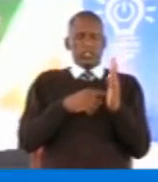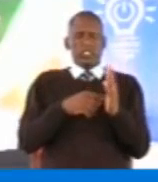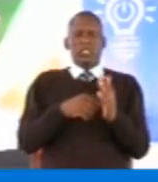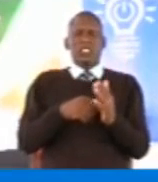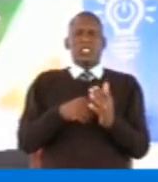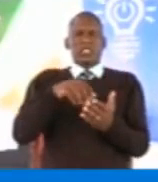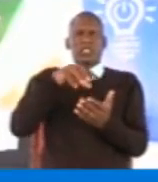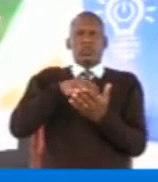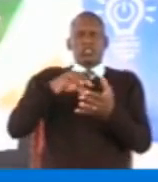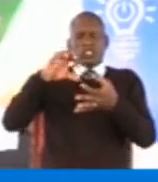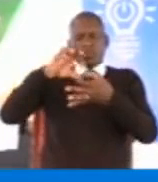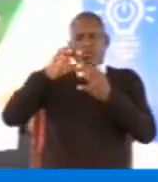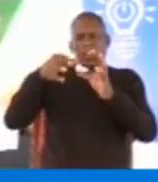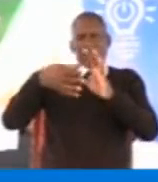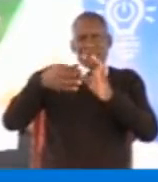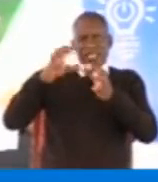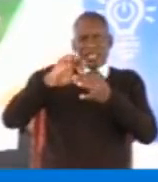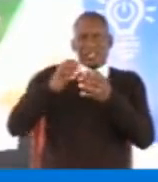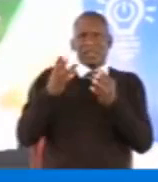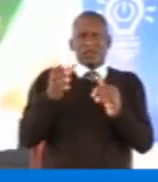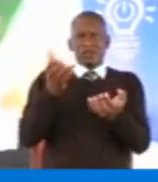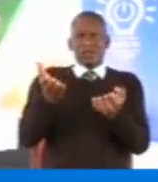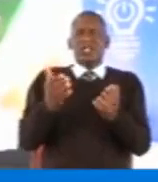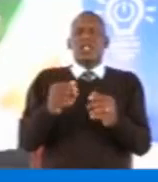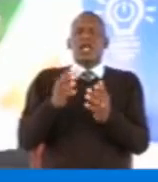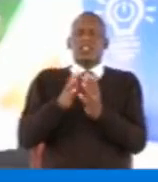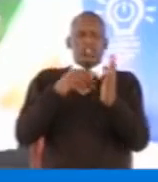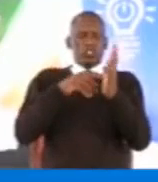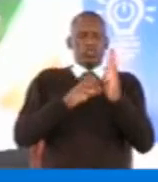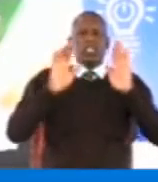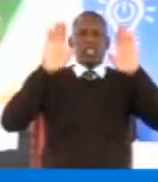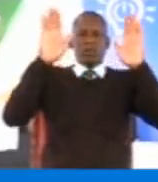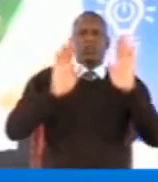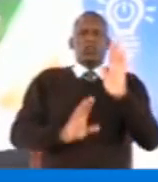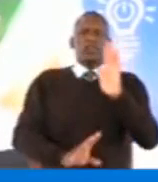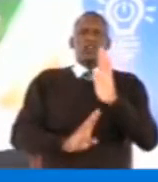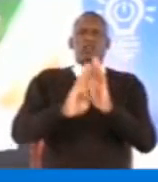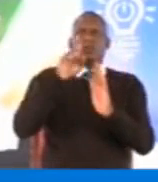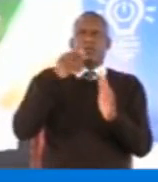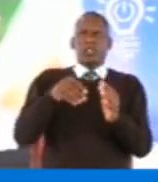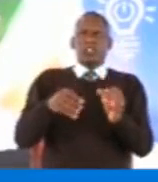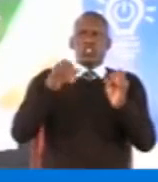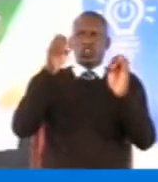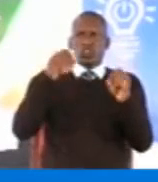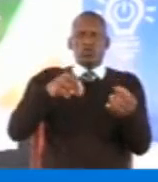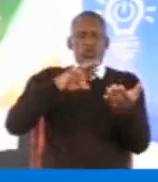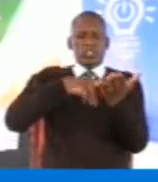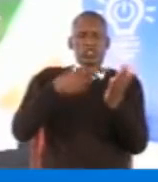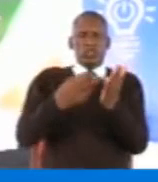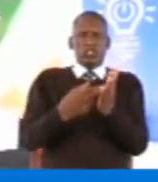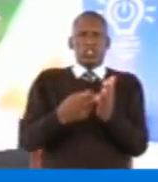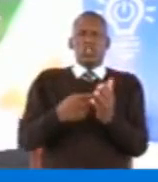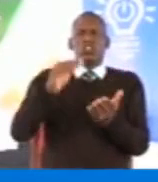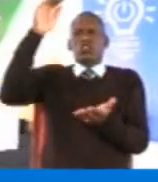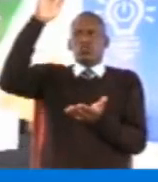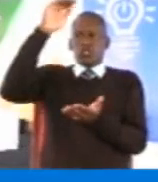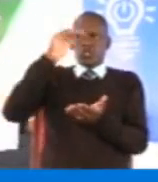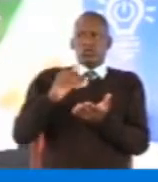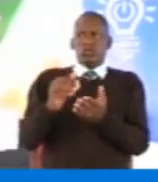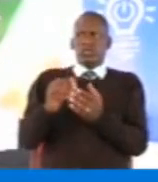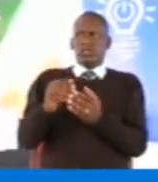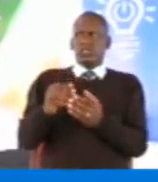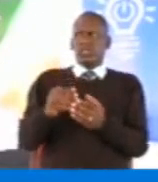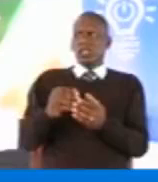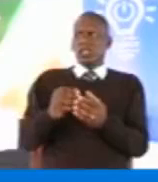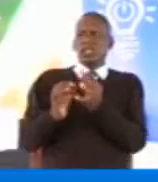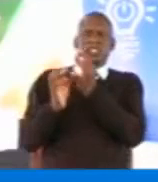degree of connectedness and the importance of developing these renewable resources to reduce the extent